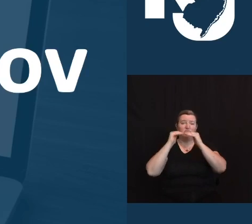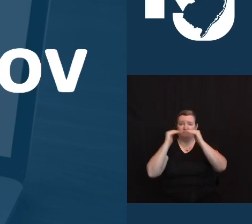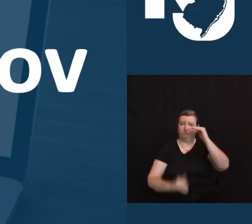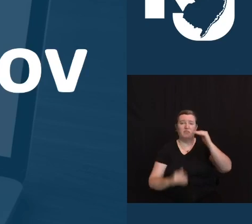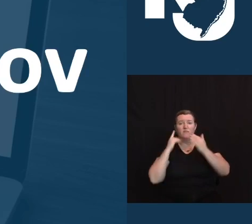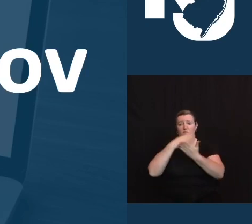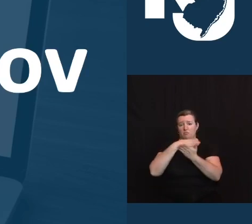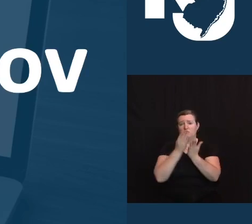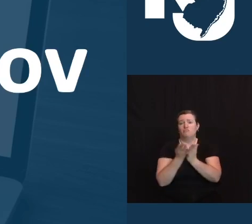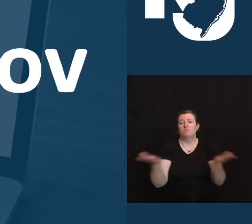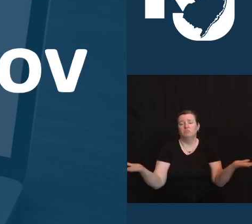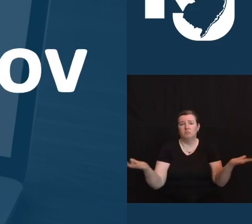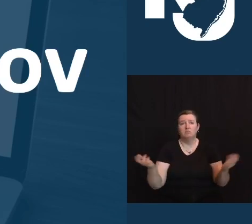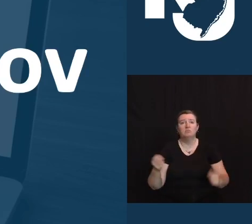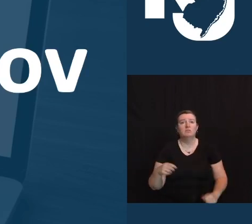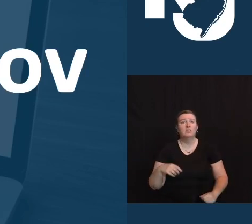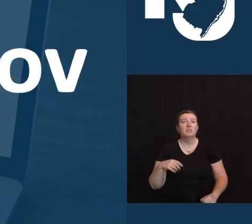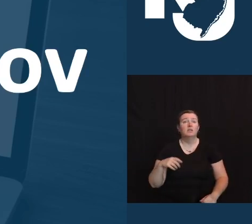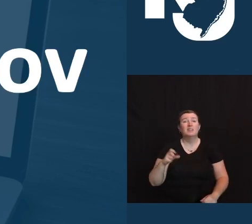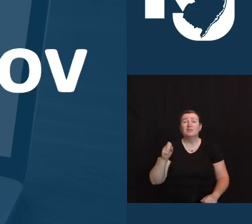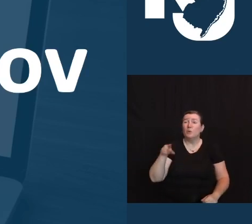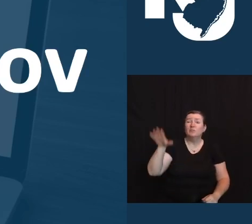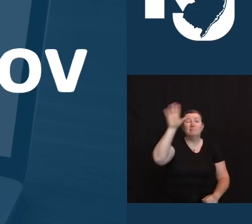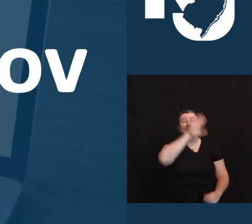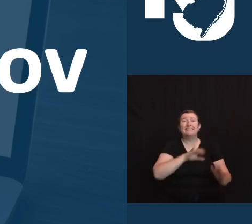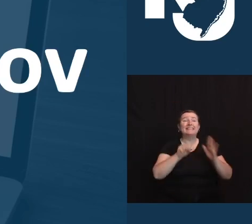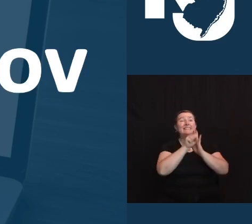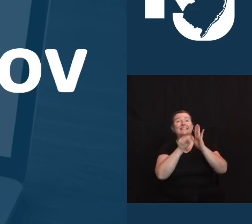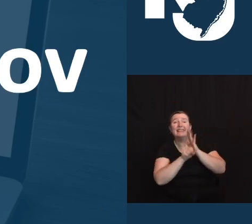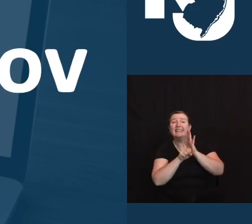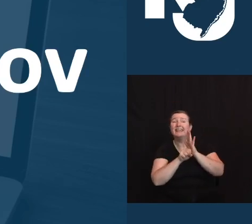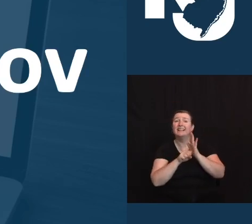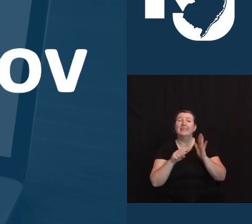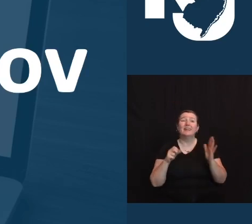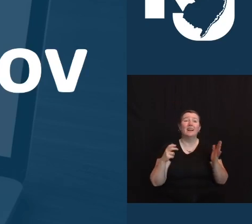states are staring down a combined hole of